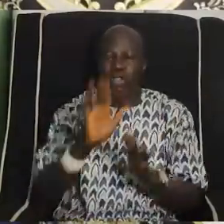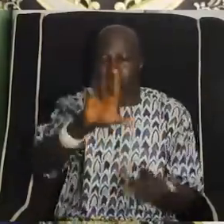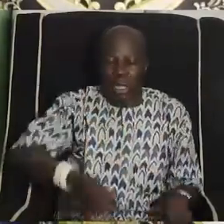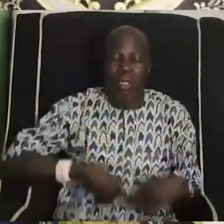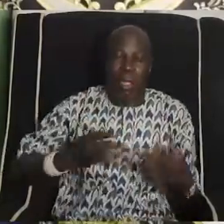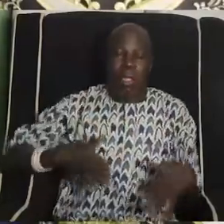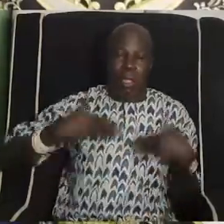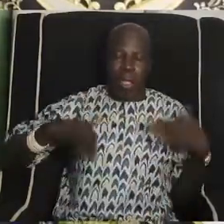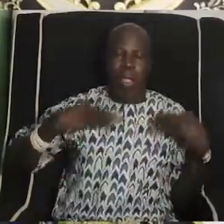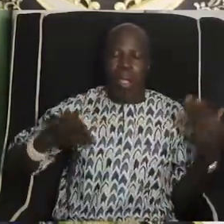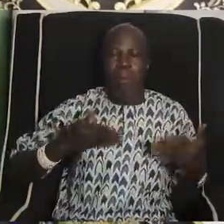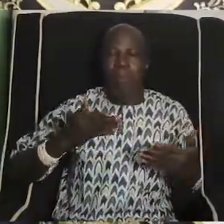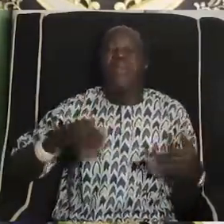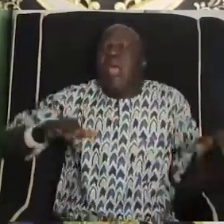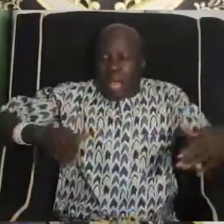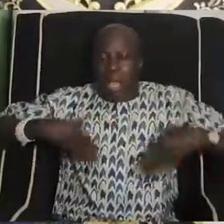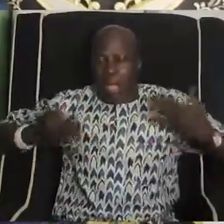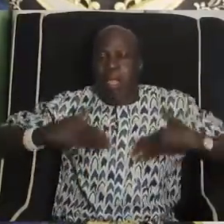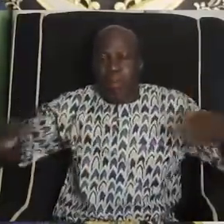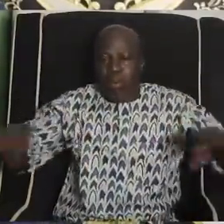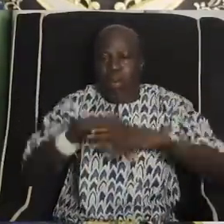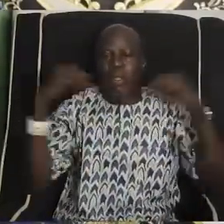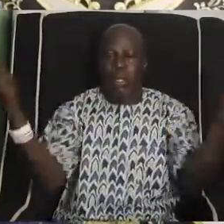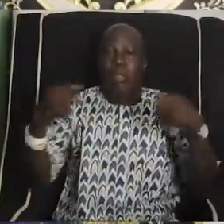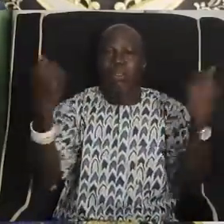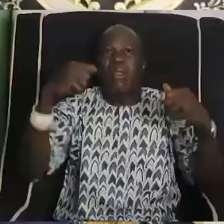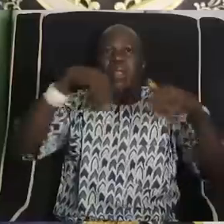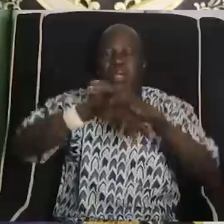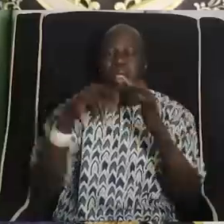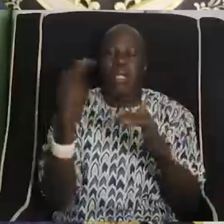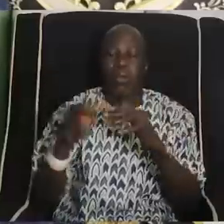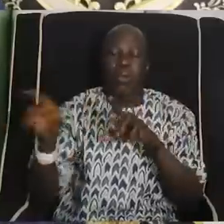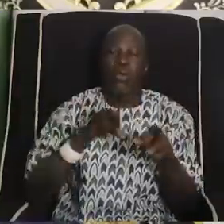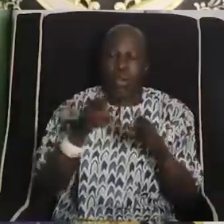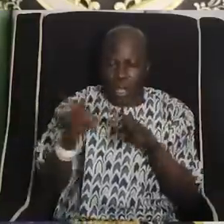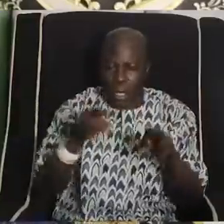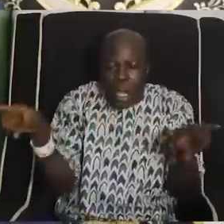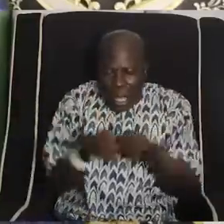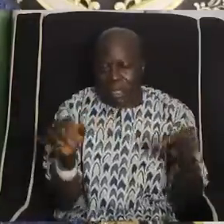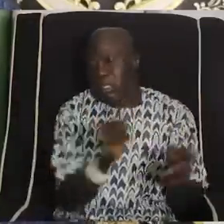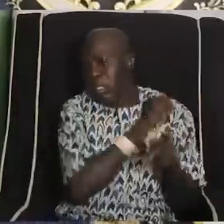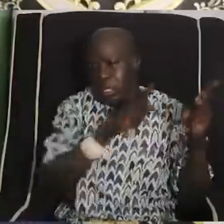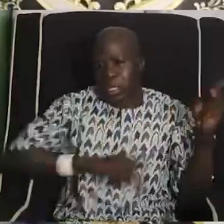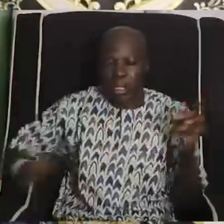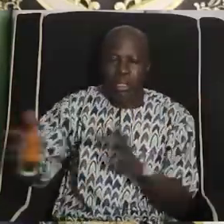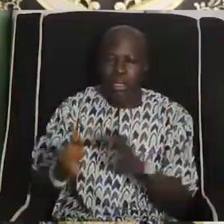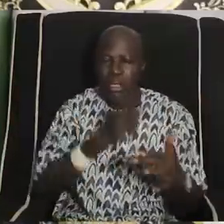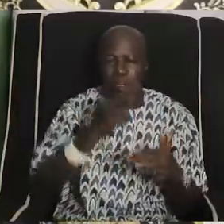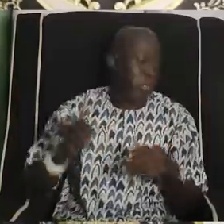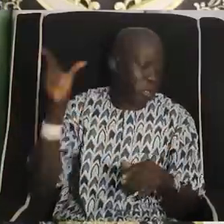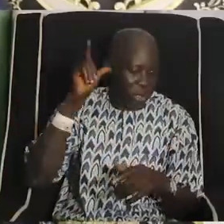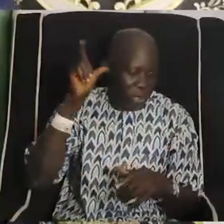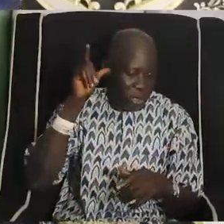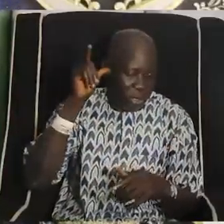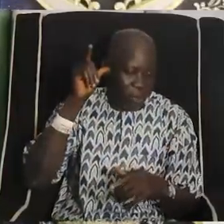Happy birthday. I quite enjoy happy wedding anniversary. Esquire, Omar Sebioba. Amen. When I asking you, listen to